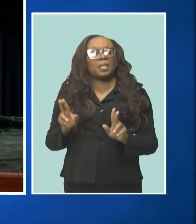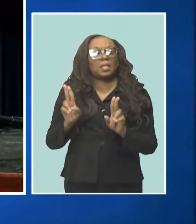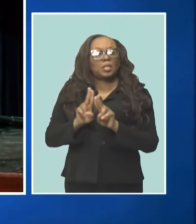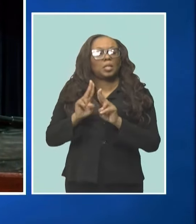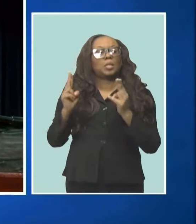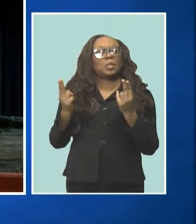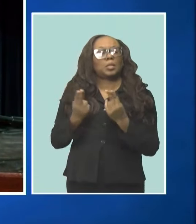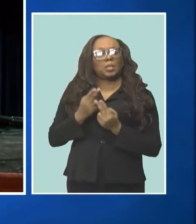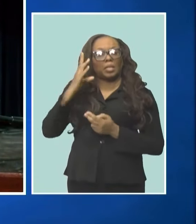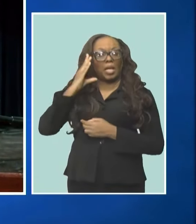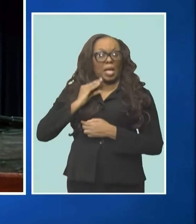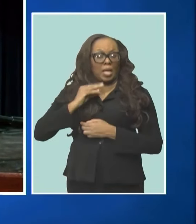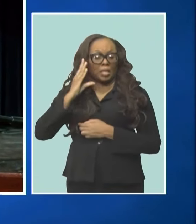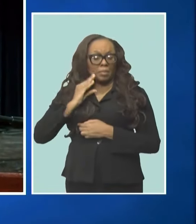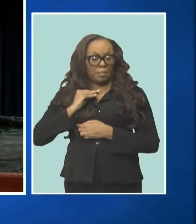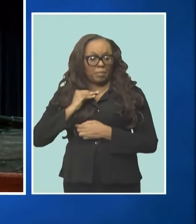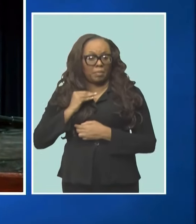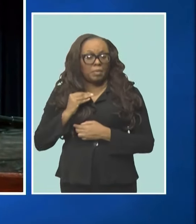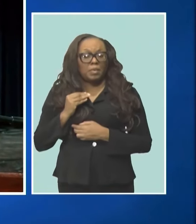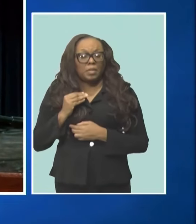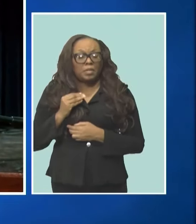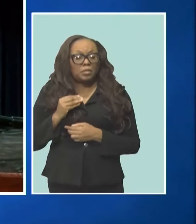face in the modern